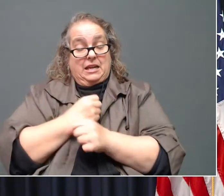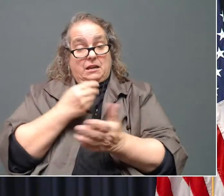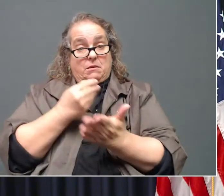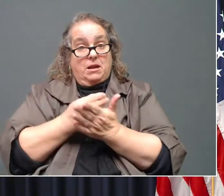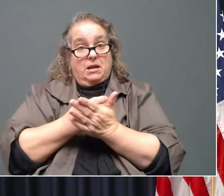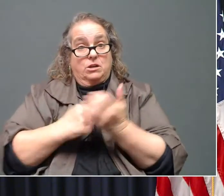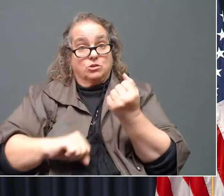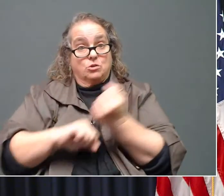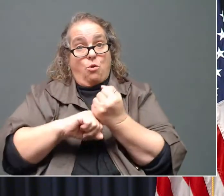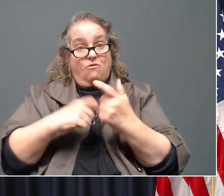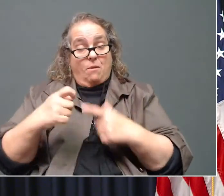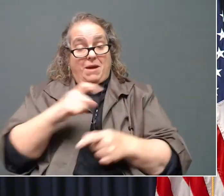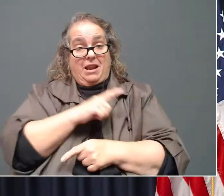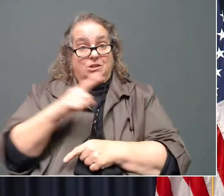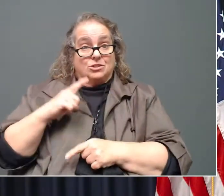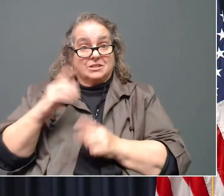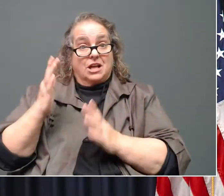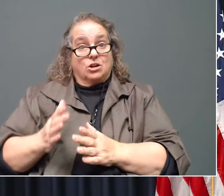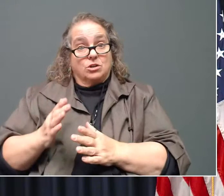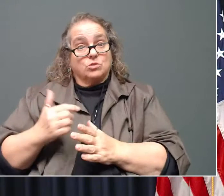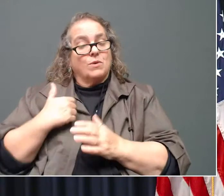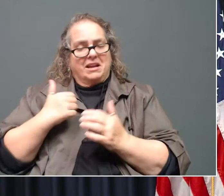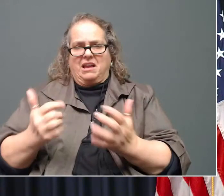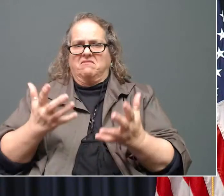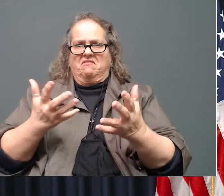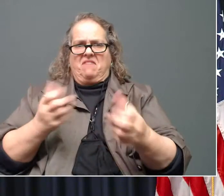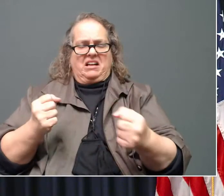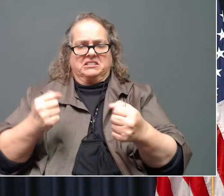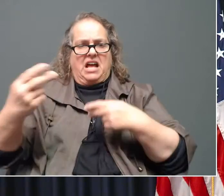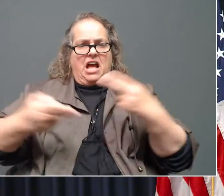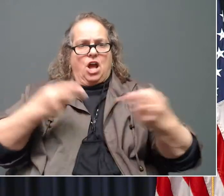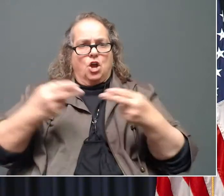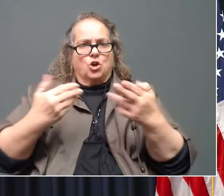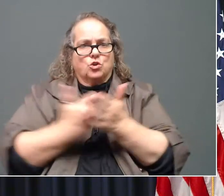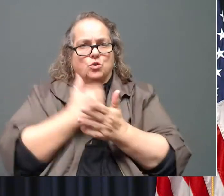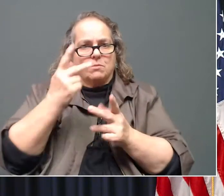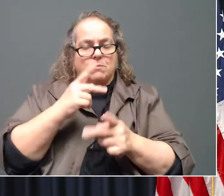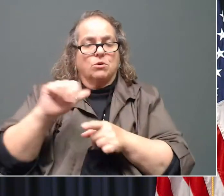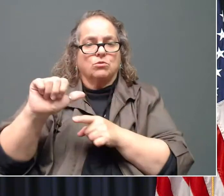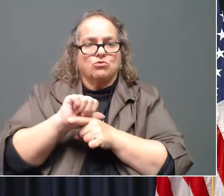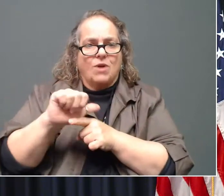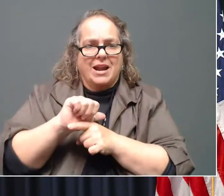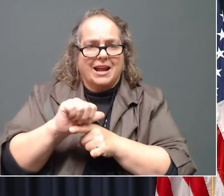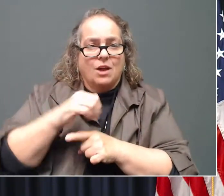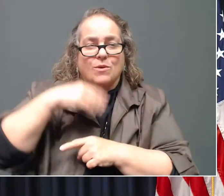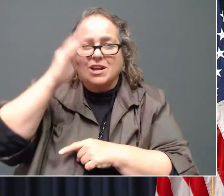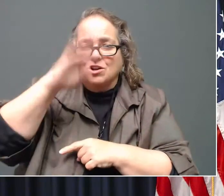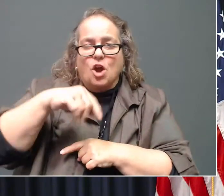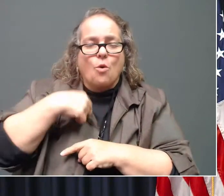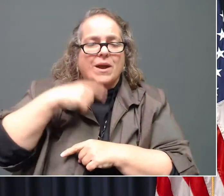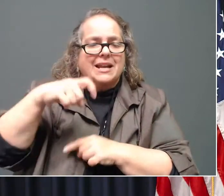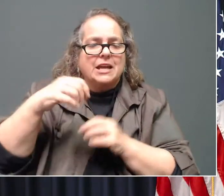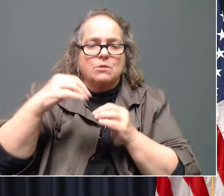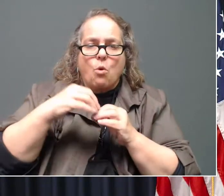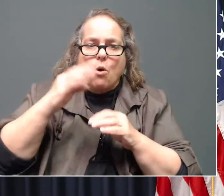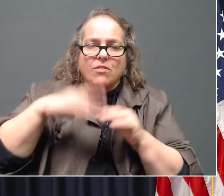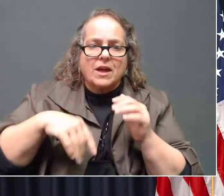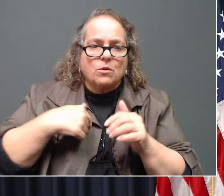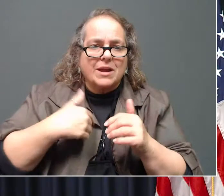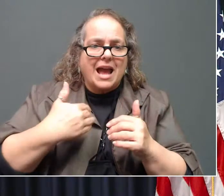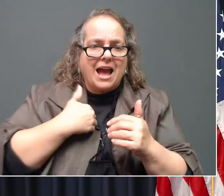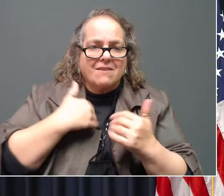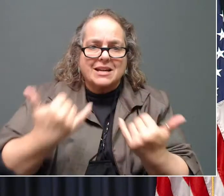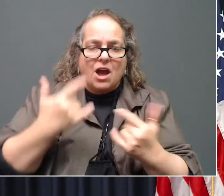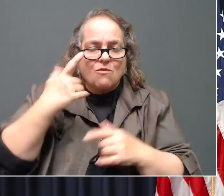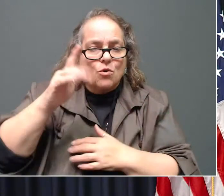fast track it, then we could be hiring new people, getting them trained. And we know we're going to need more than we have now for the future, even as things